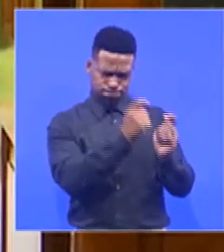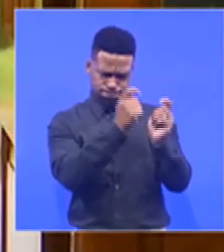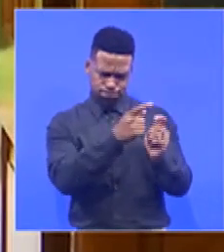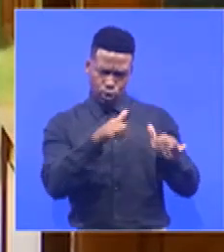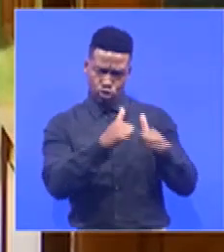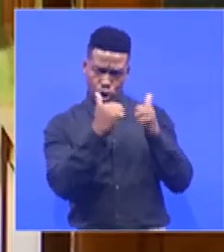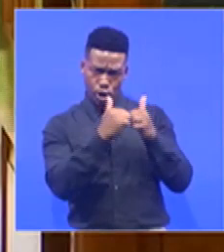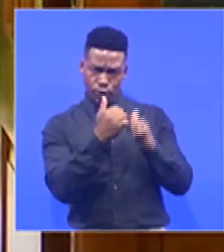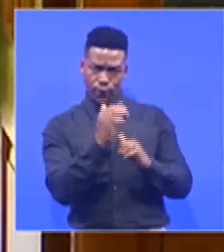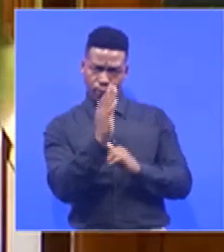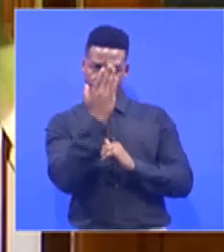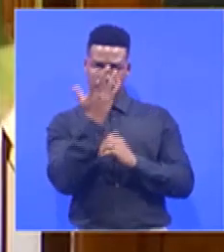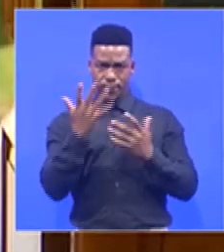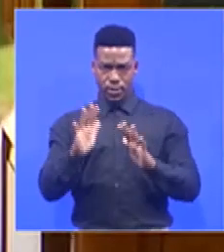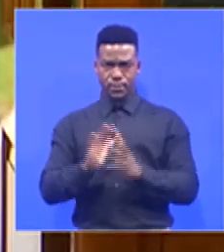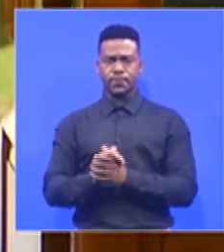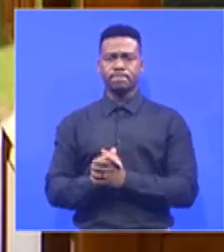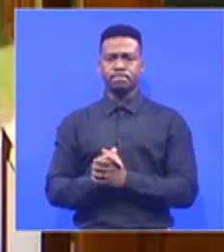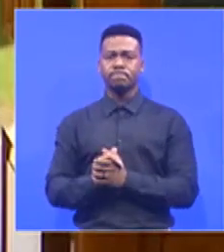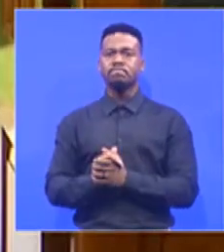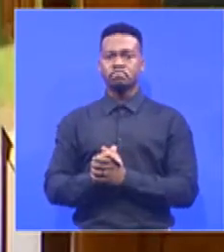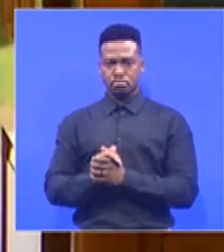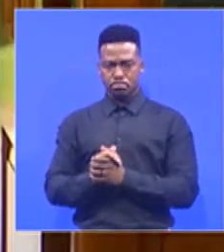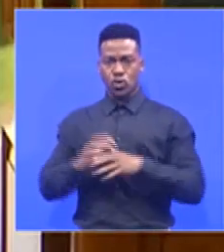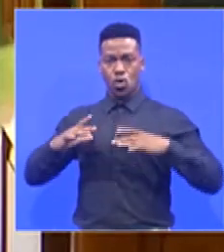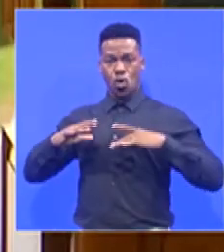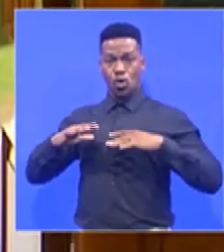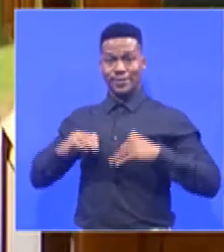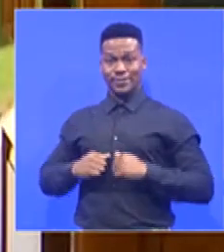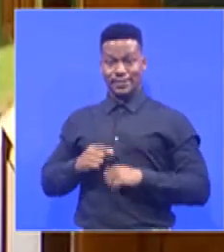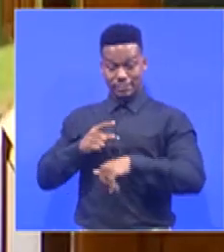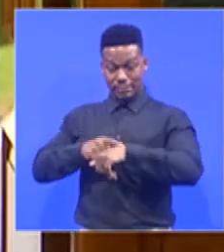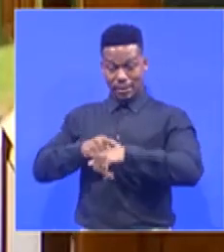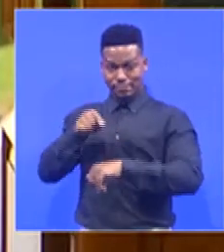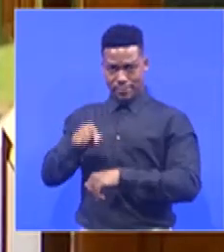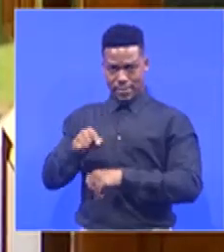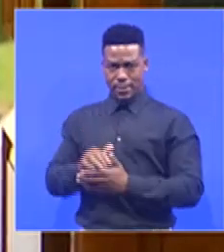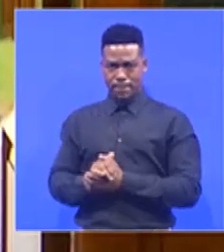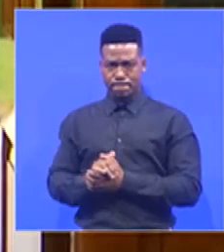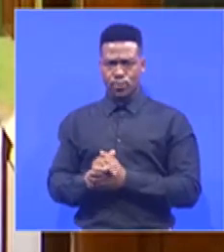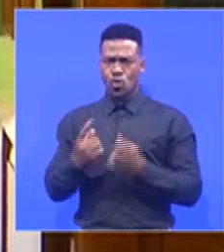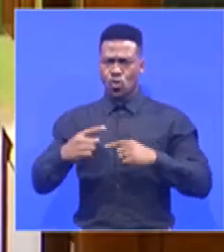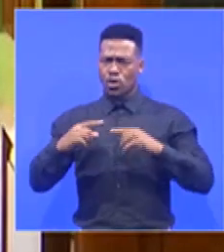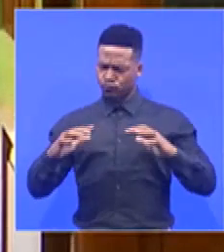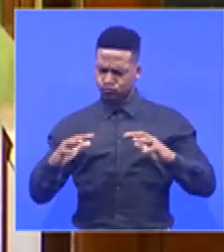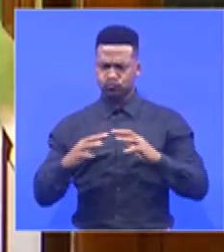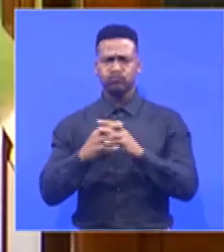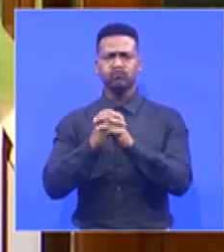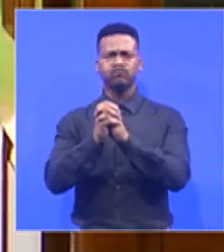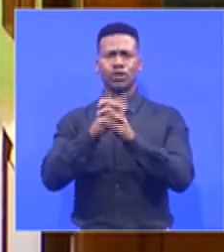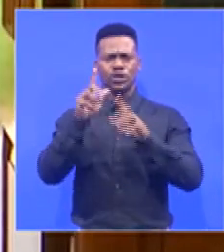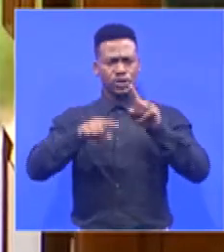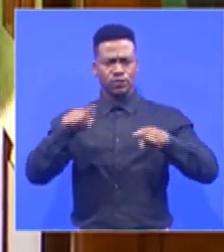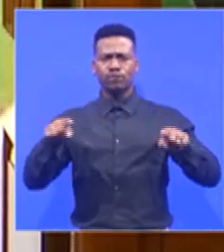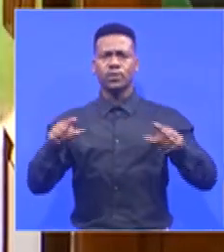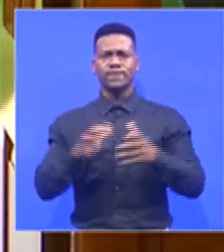the year. This holiday season, united in our diversity, offers us the